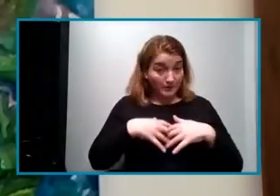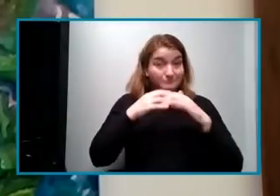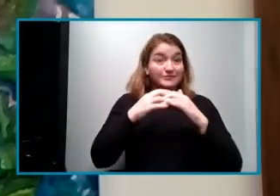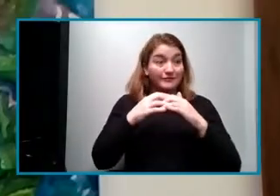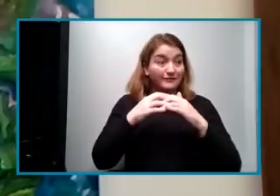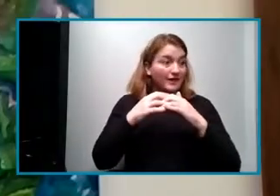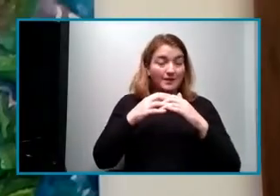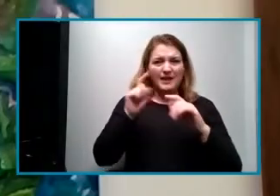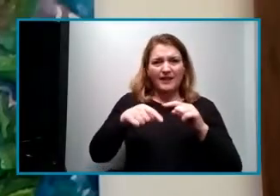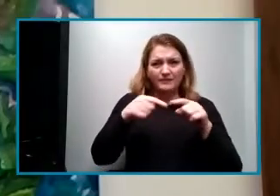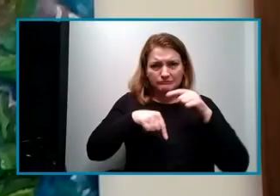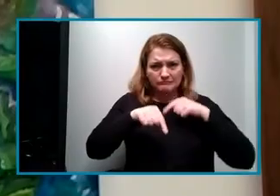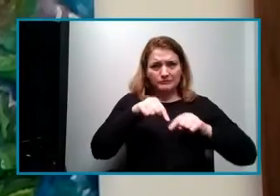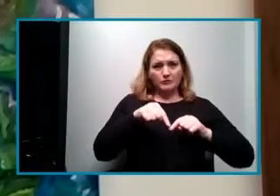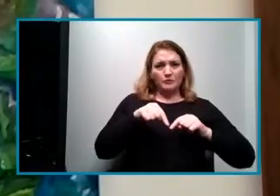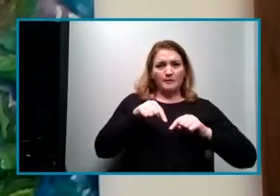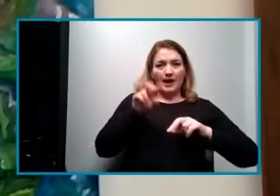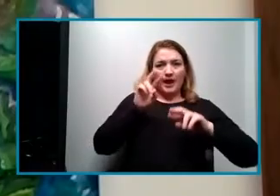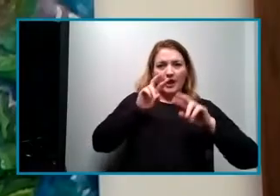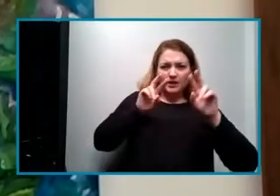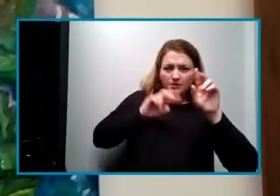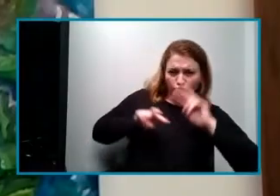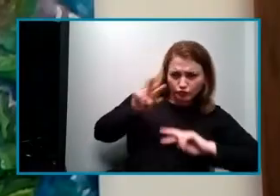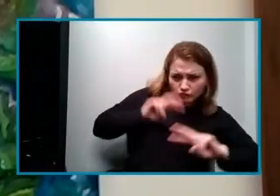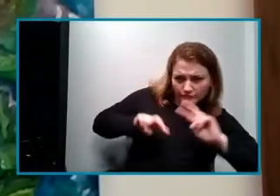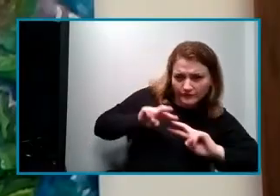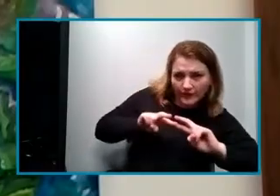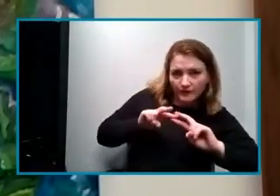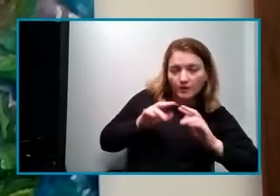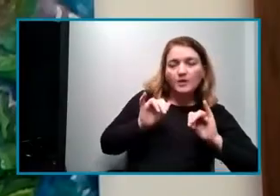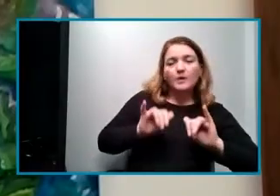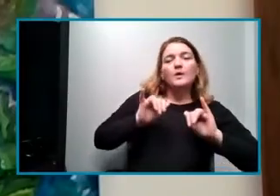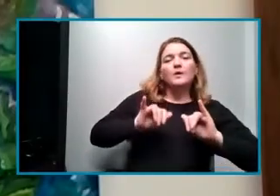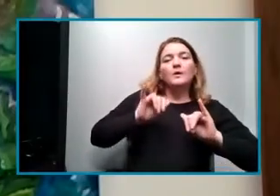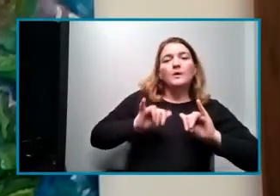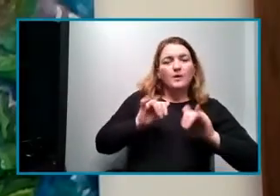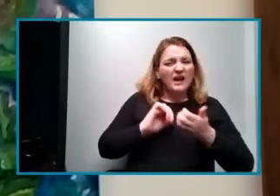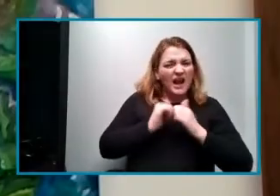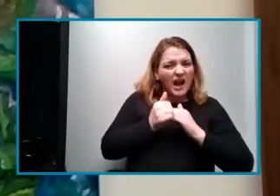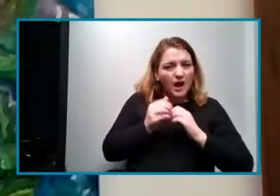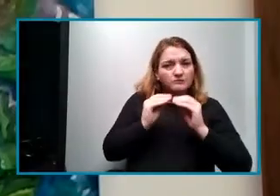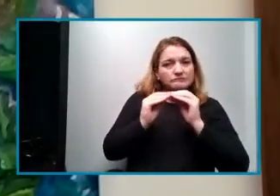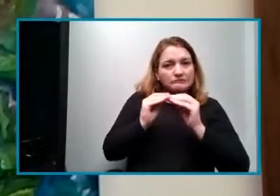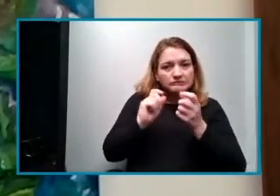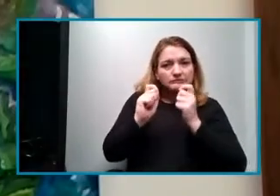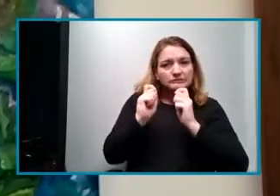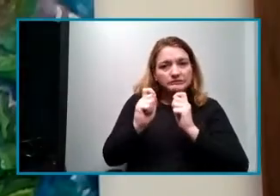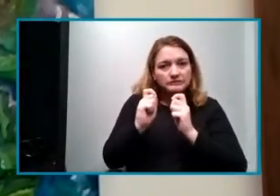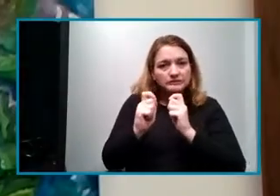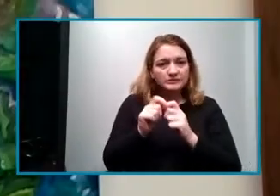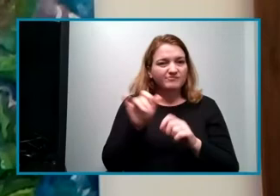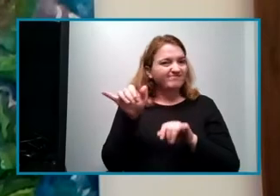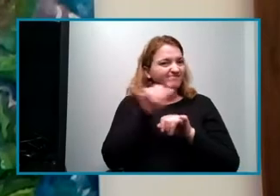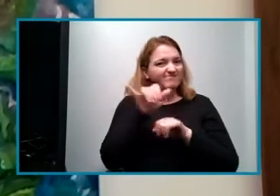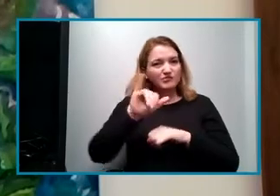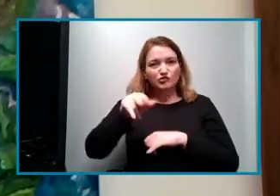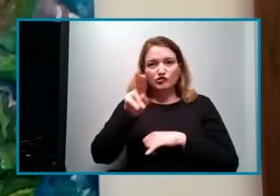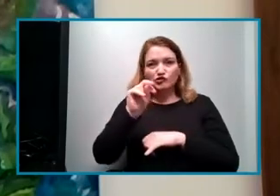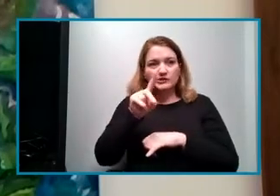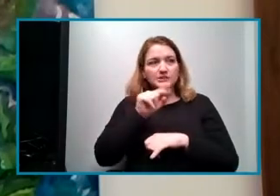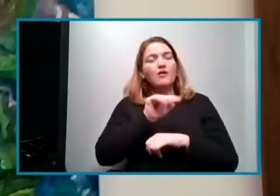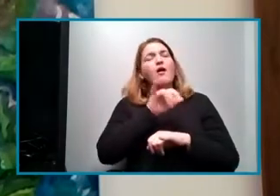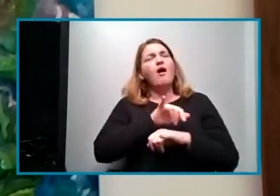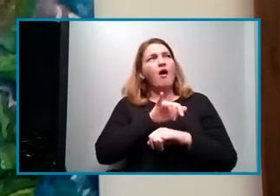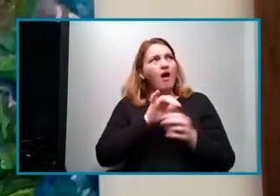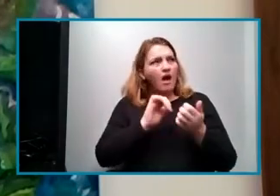exist? And I think as we dove into it, I mean, just as Justin was saying, it helped us really ask those questions of, well,